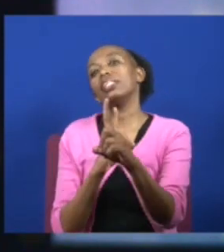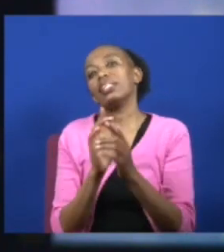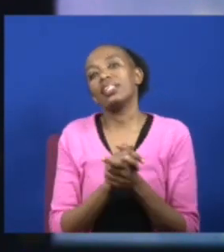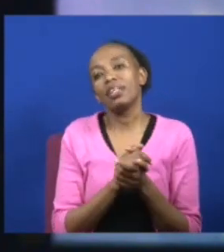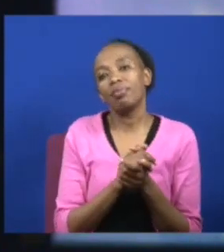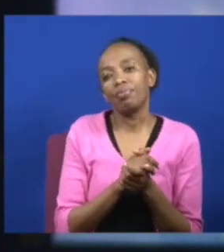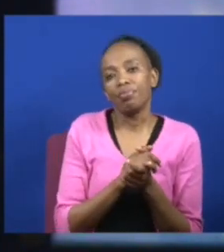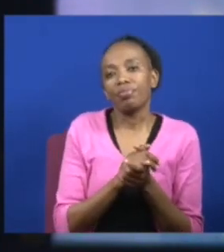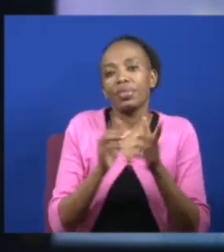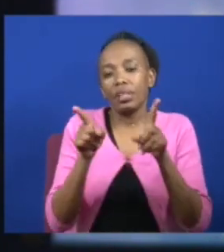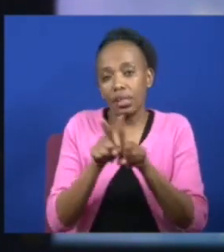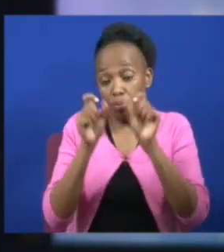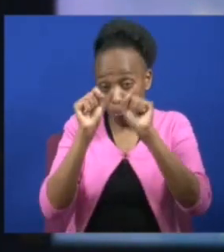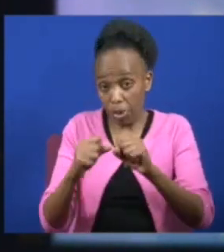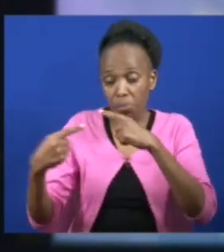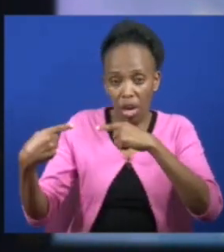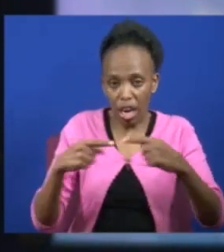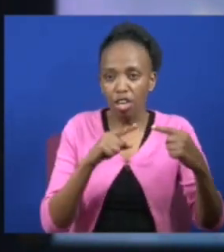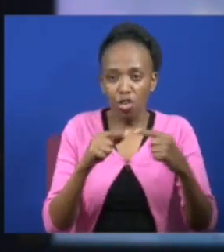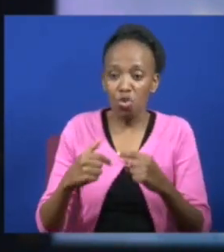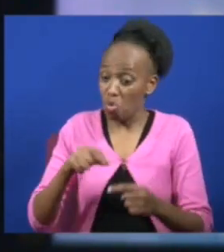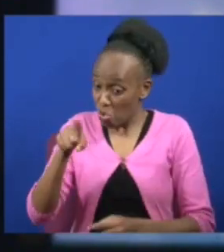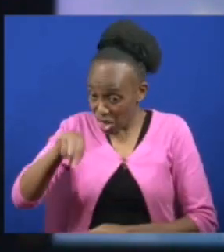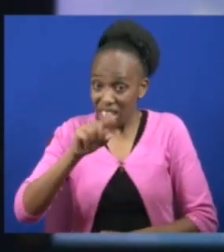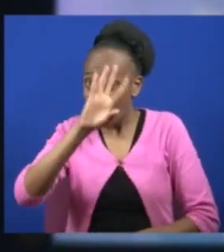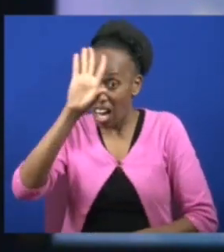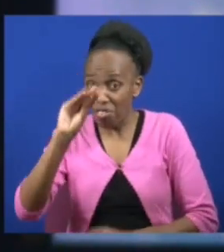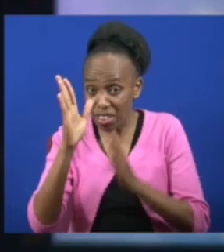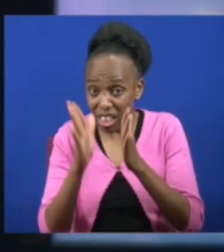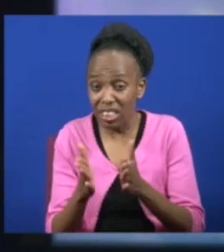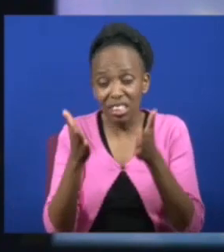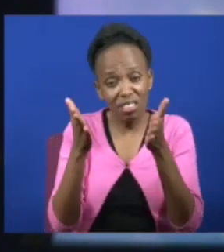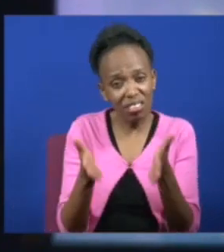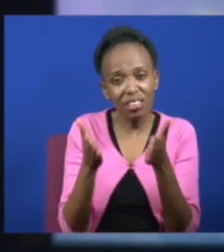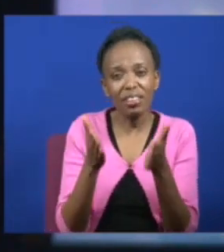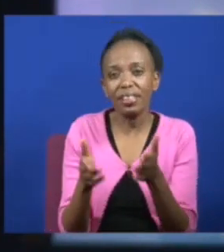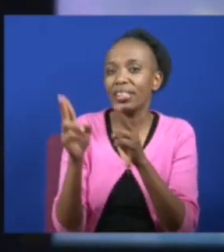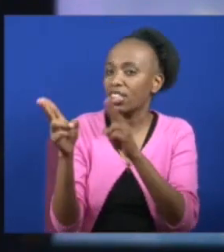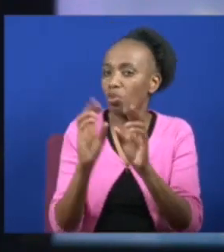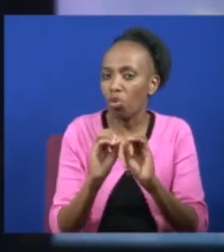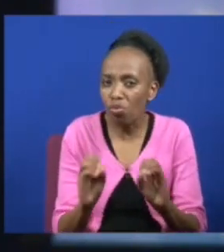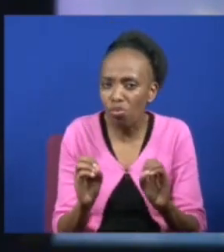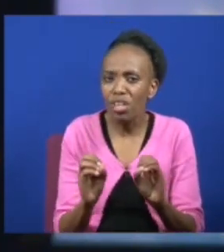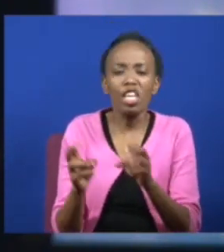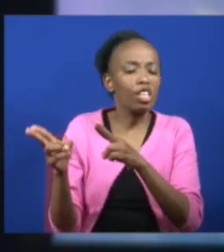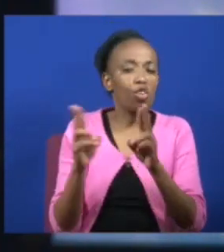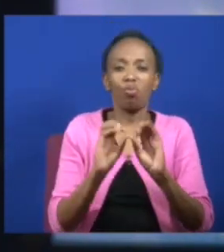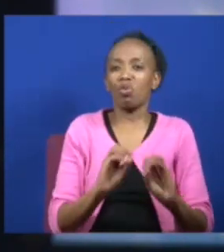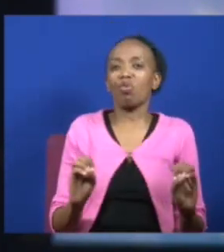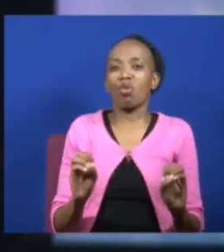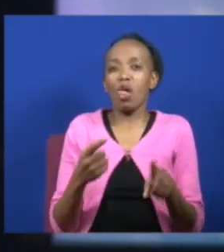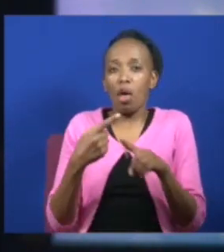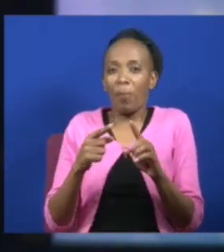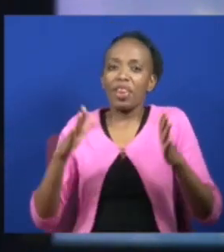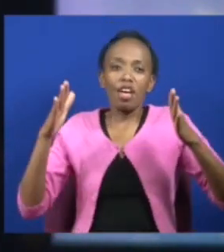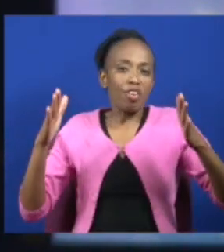distance. And we can argue, we are Africans. This is so unusual, it's so uncommon.